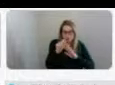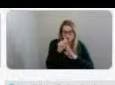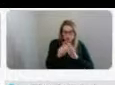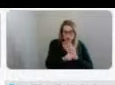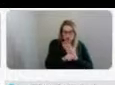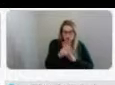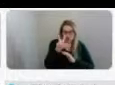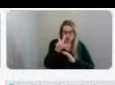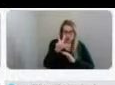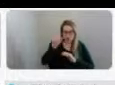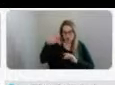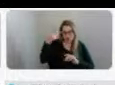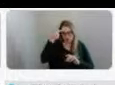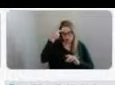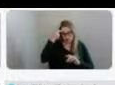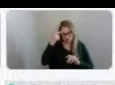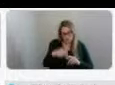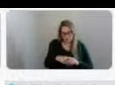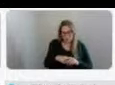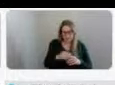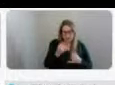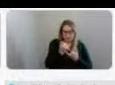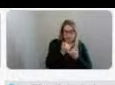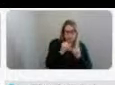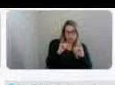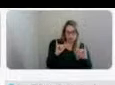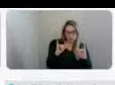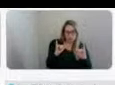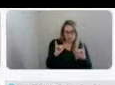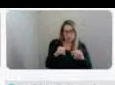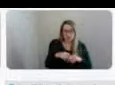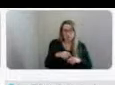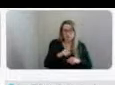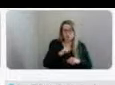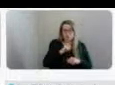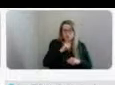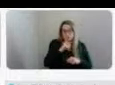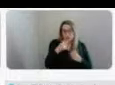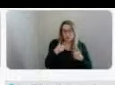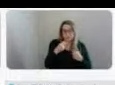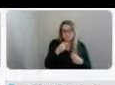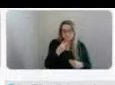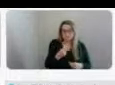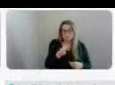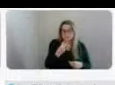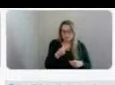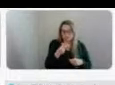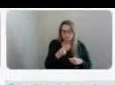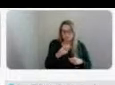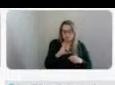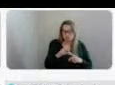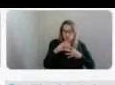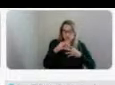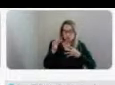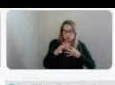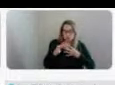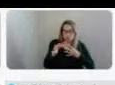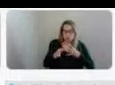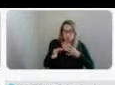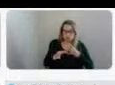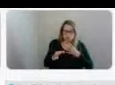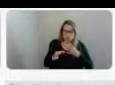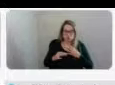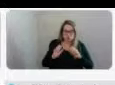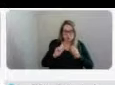three parties the independents would truly have a voice and a choice if the